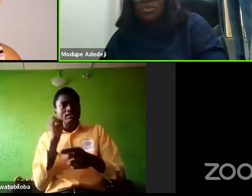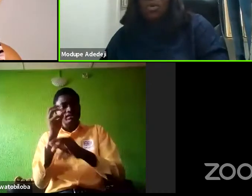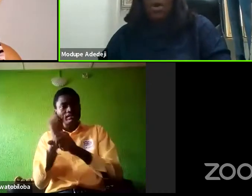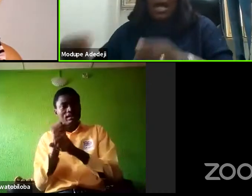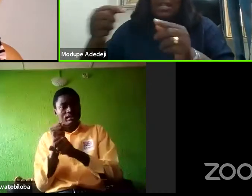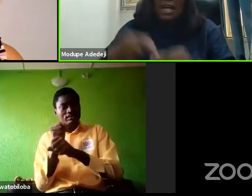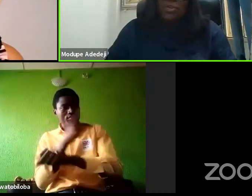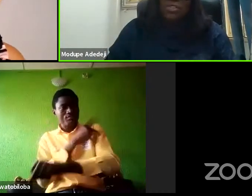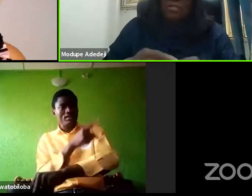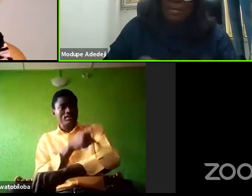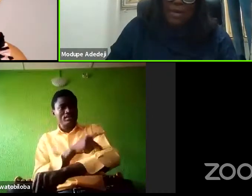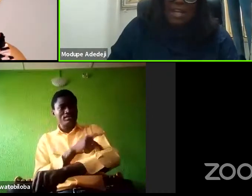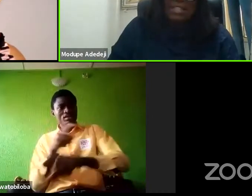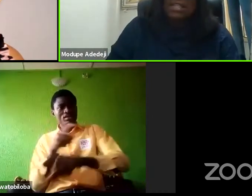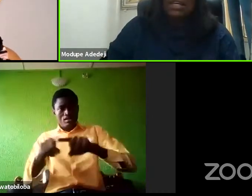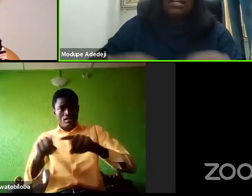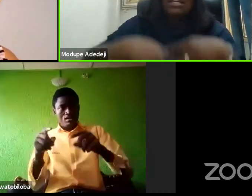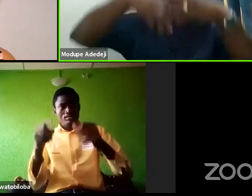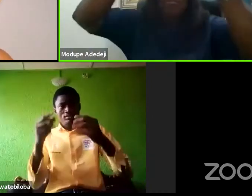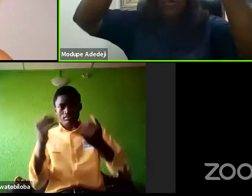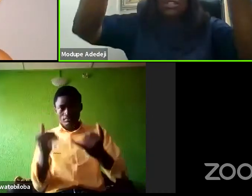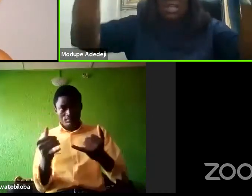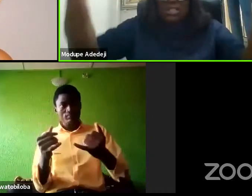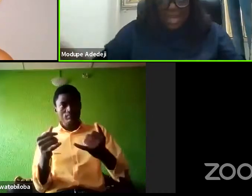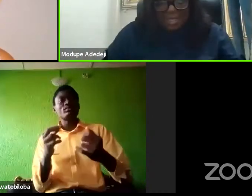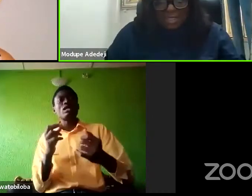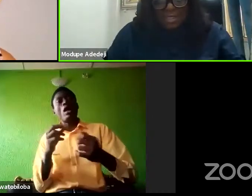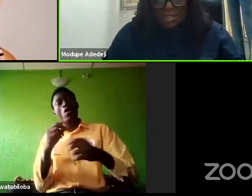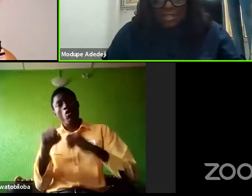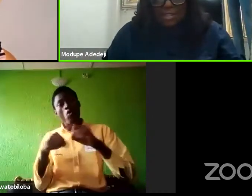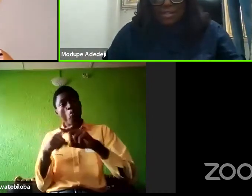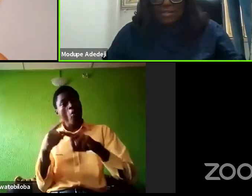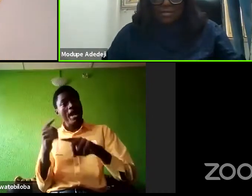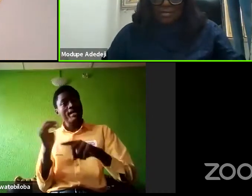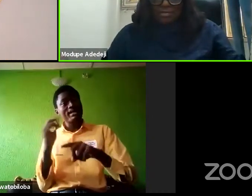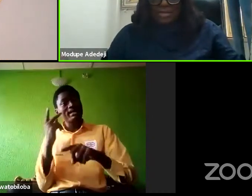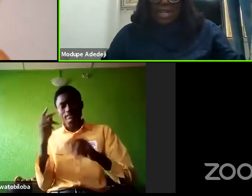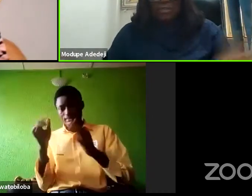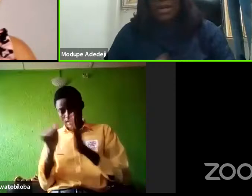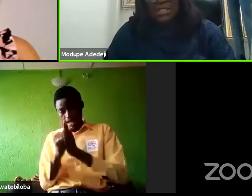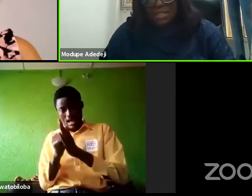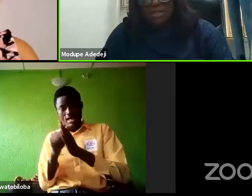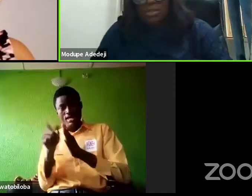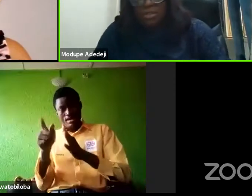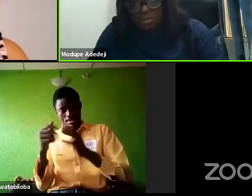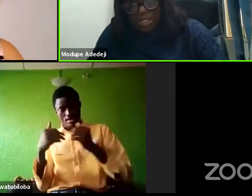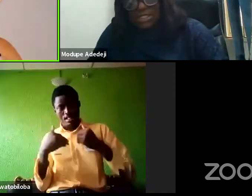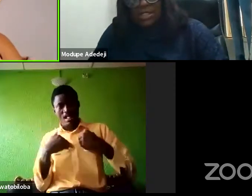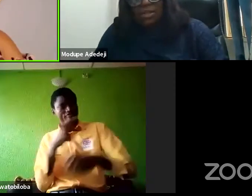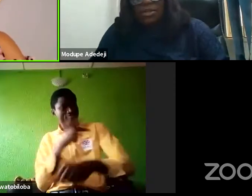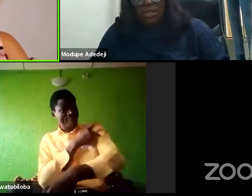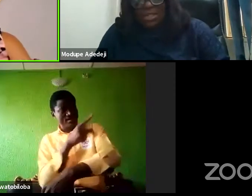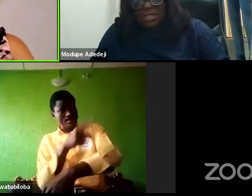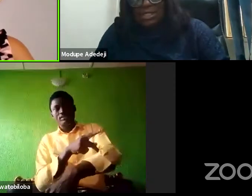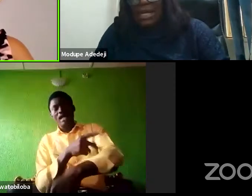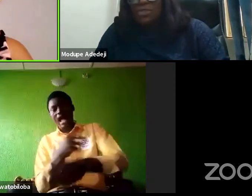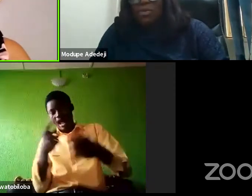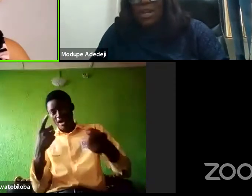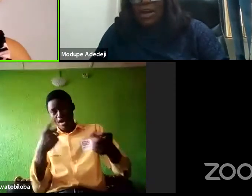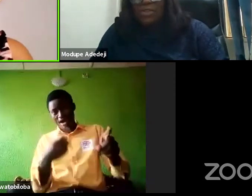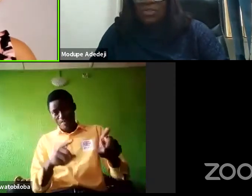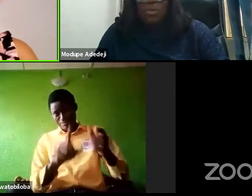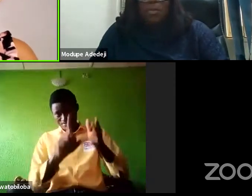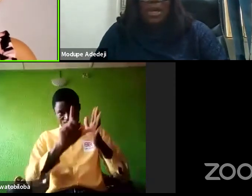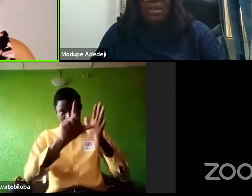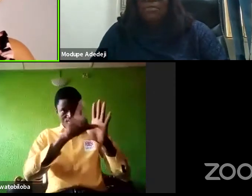delayed. So her diagnosis of her pregnancy came much later. Wow. Can you imagine? Wow, that baby. And